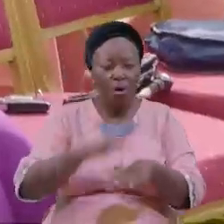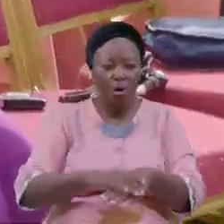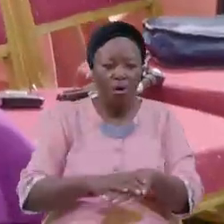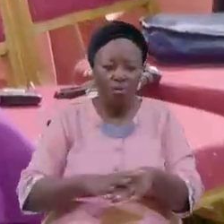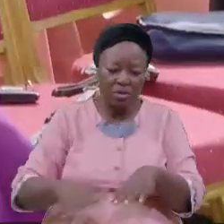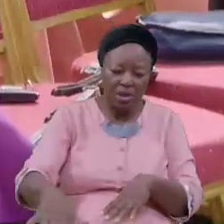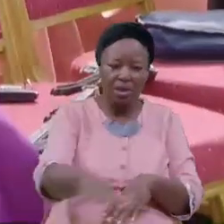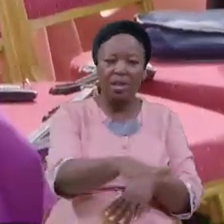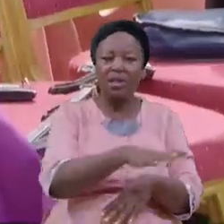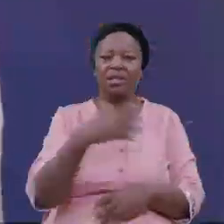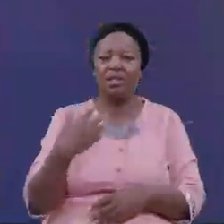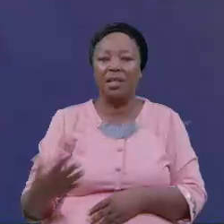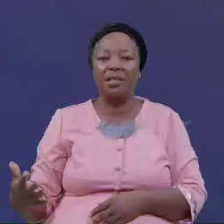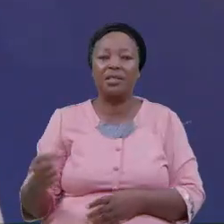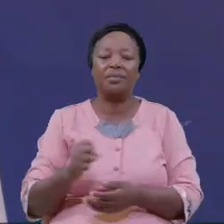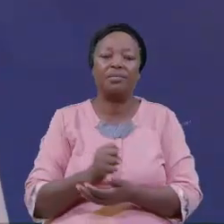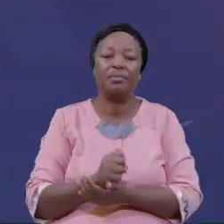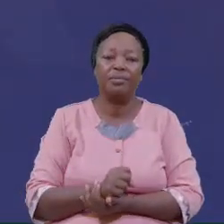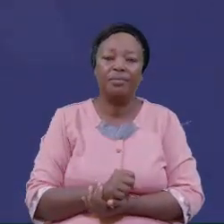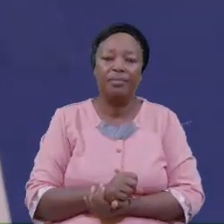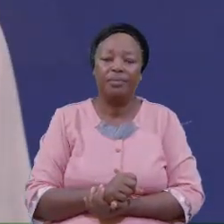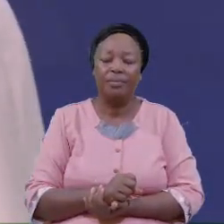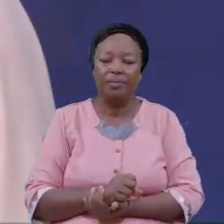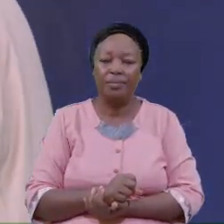these things.